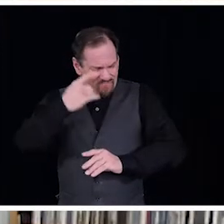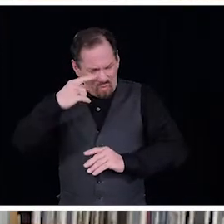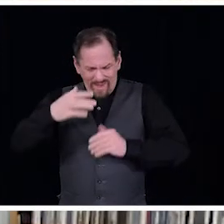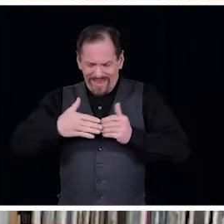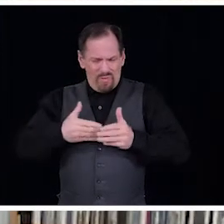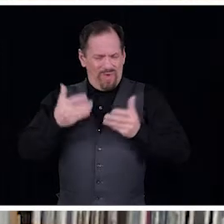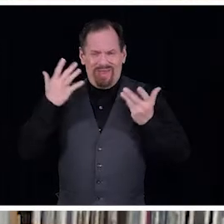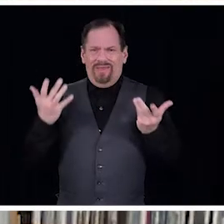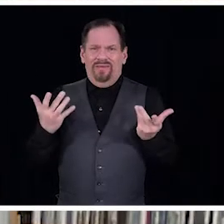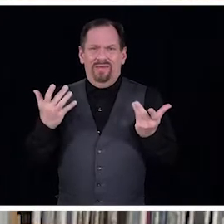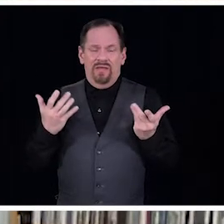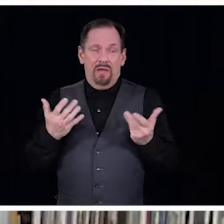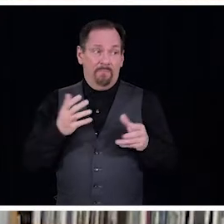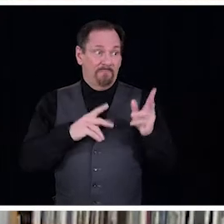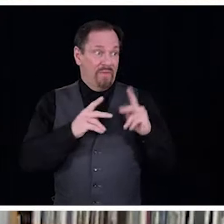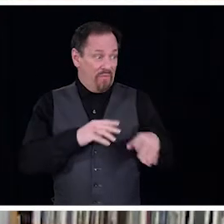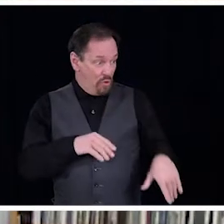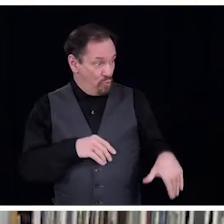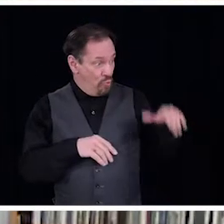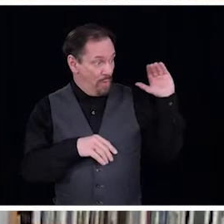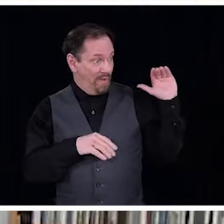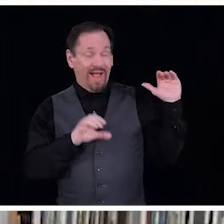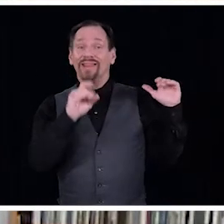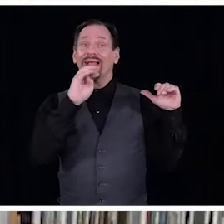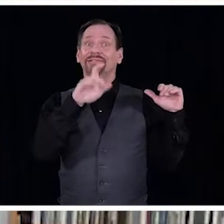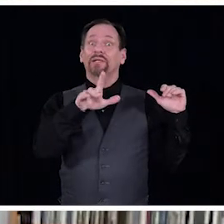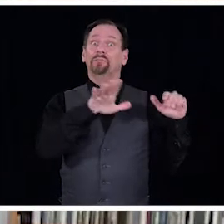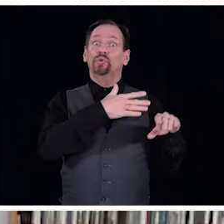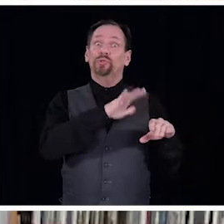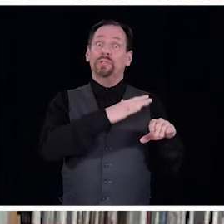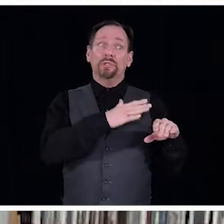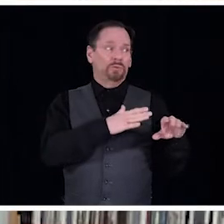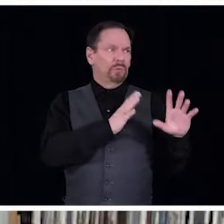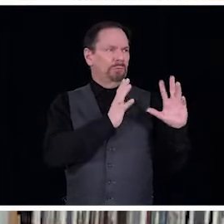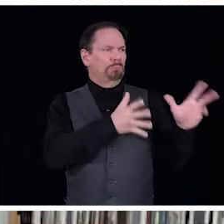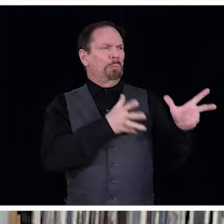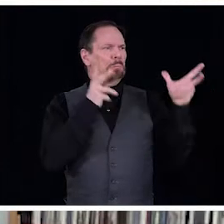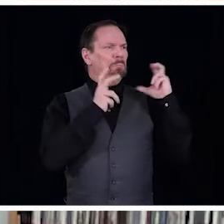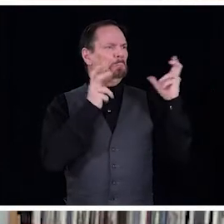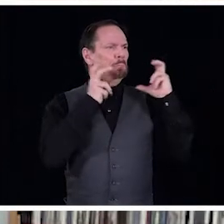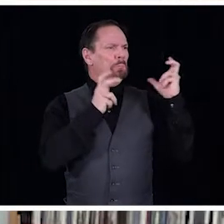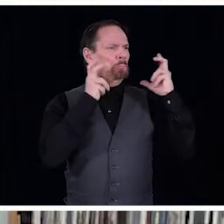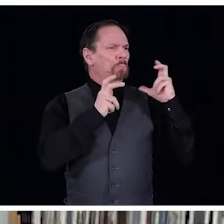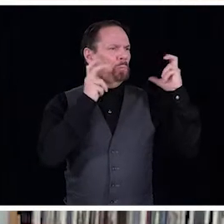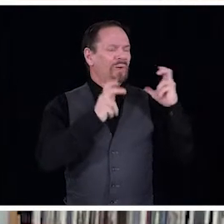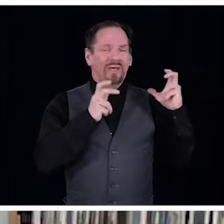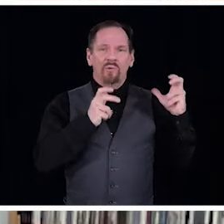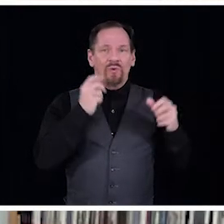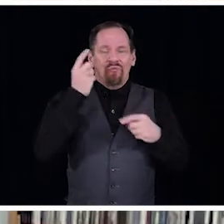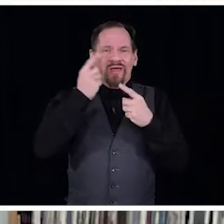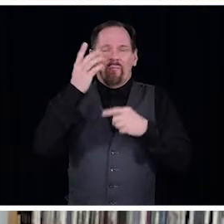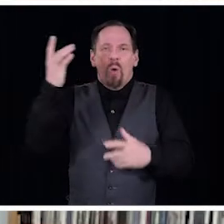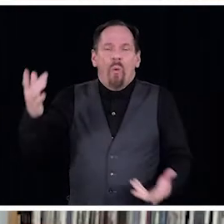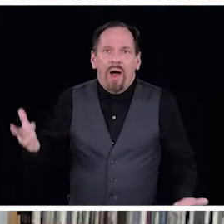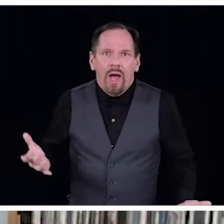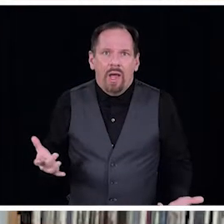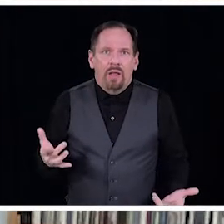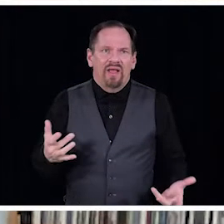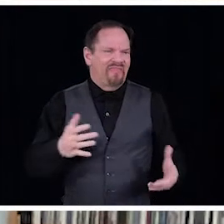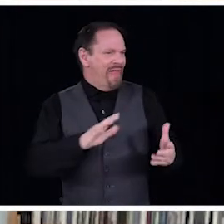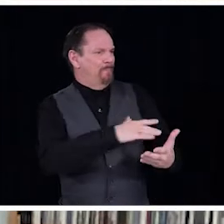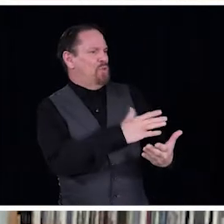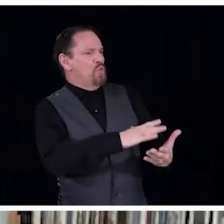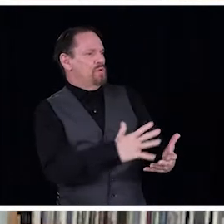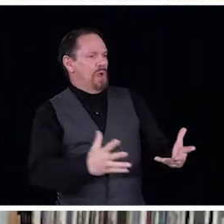did, tend not to confront such questions until later. This music took hold of us, whether as performers, composers, or